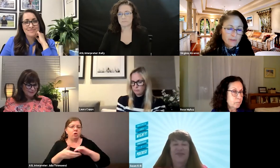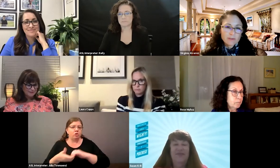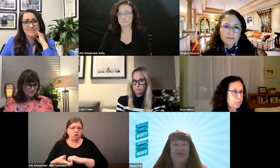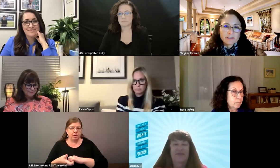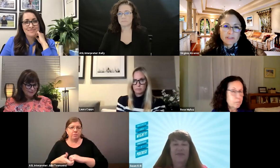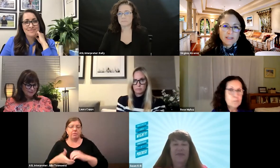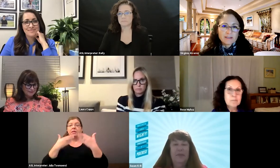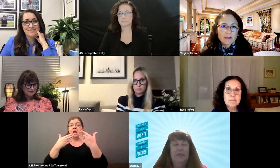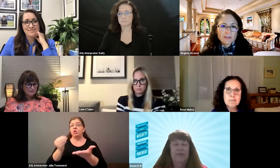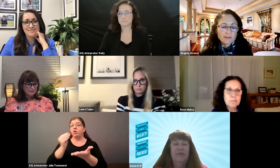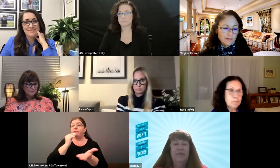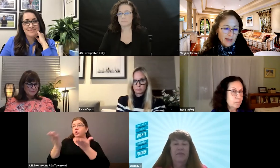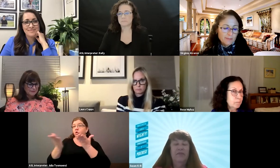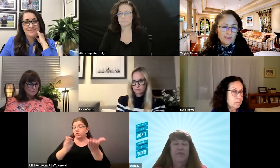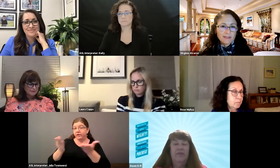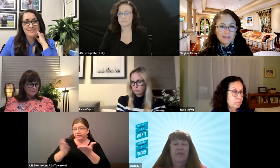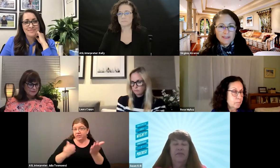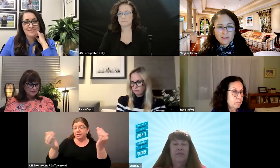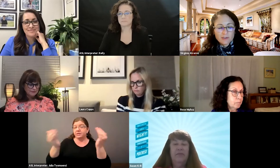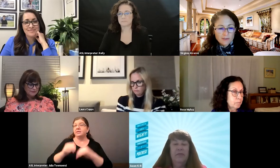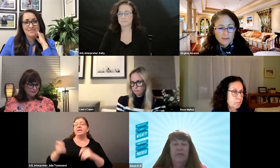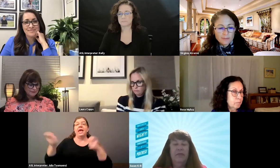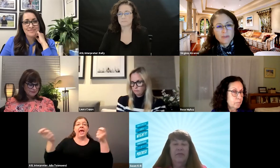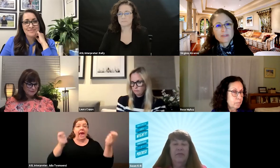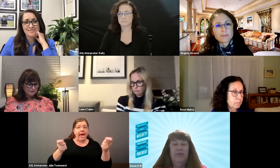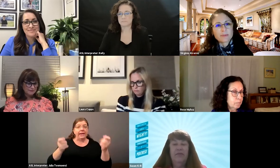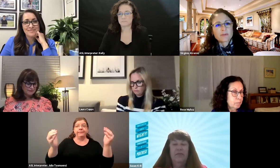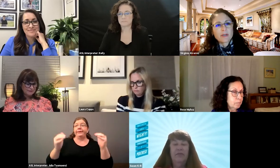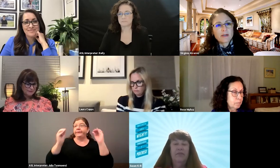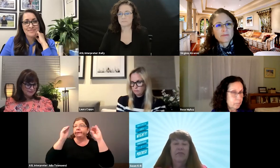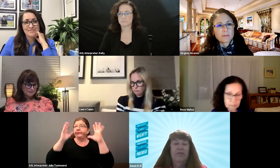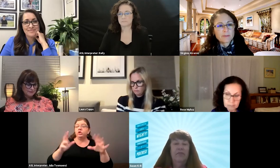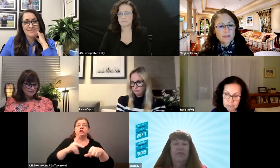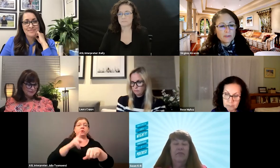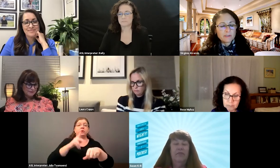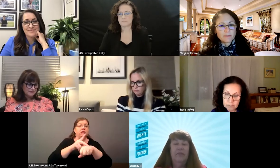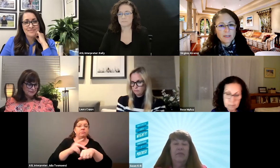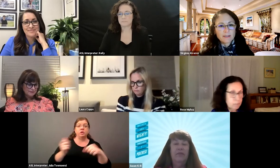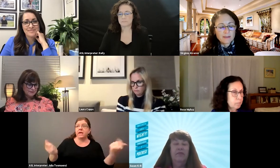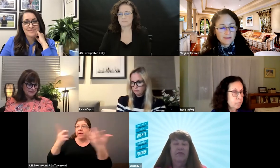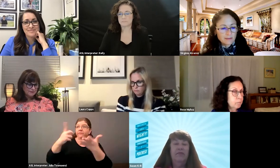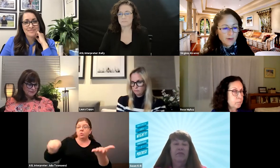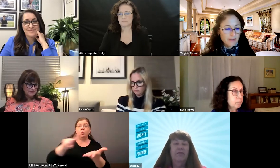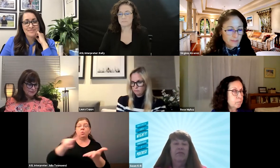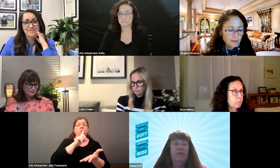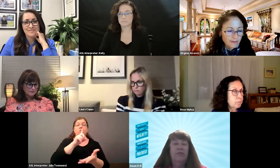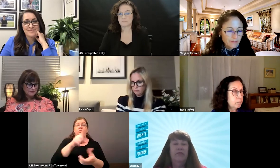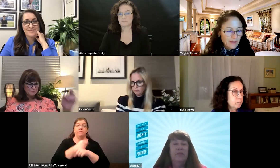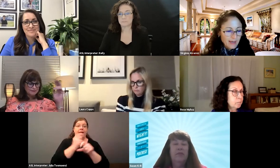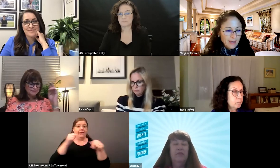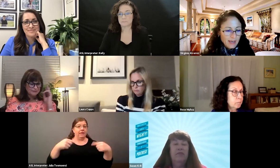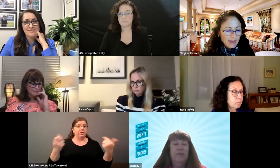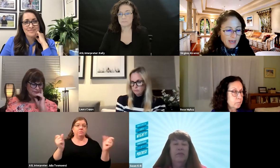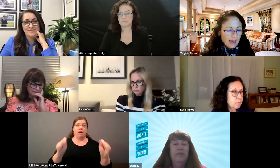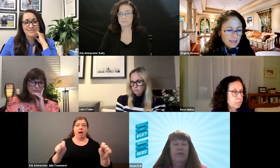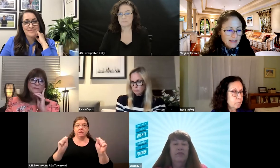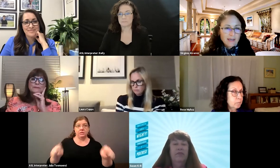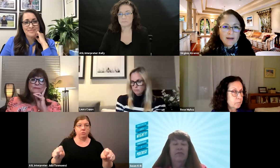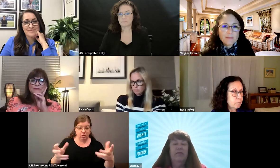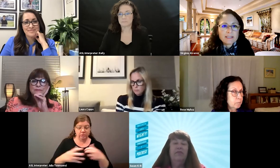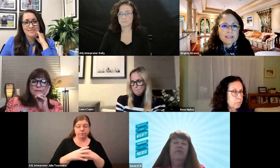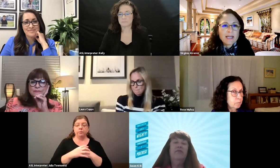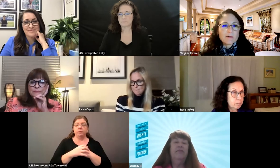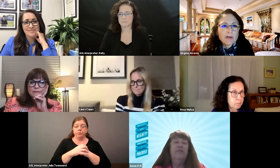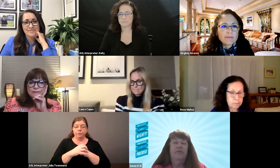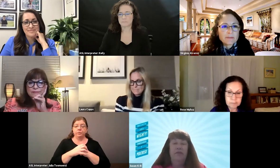to good services thank you to admin the teachers the principals everyone who is making this possible and